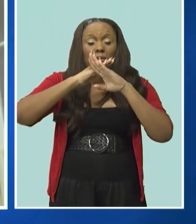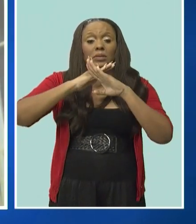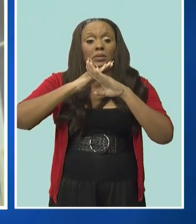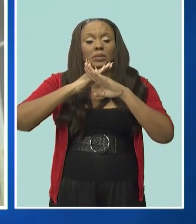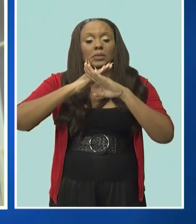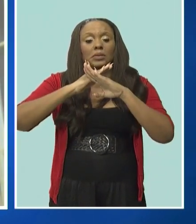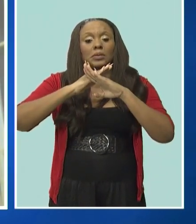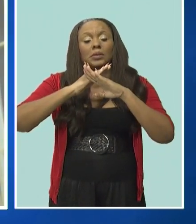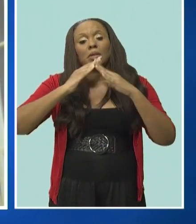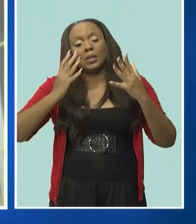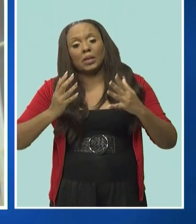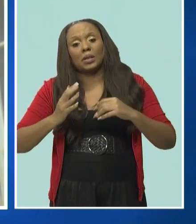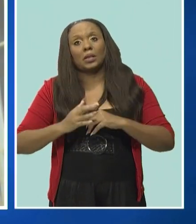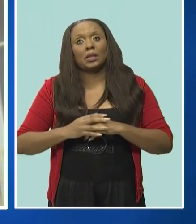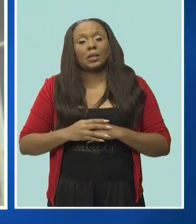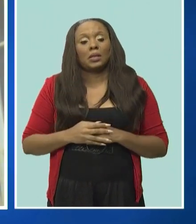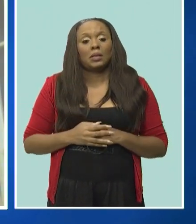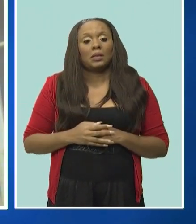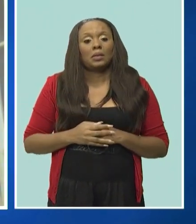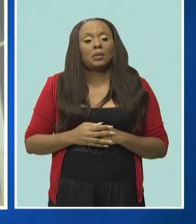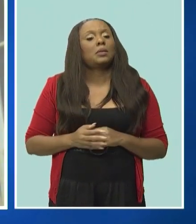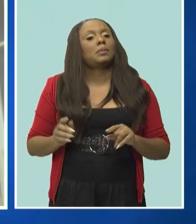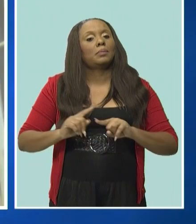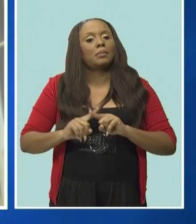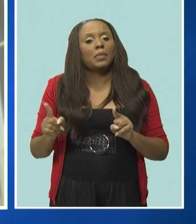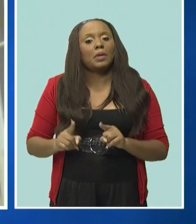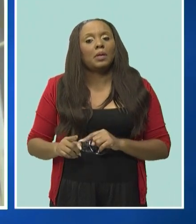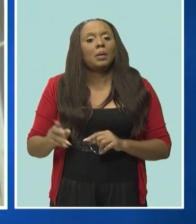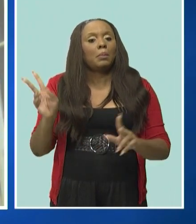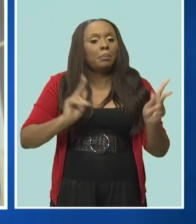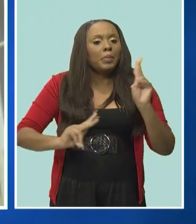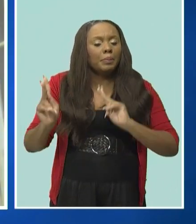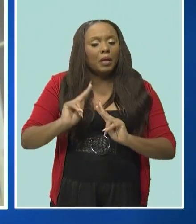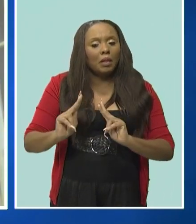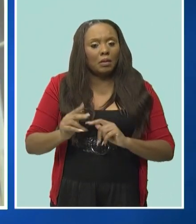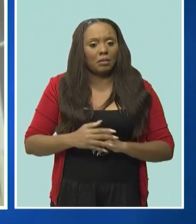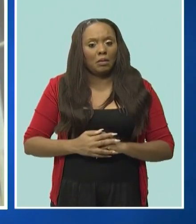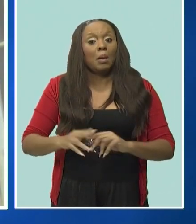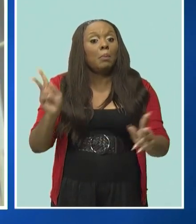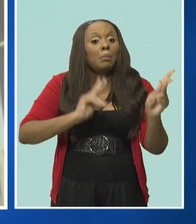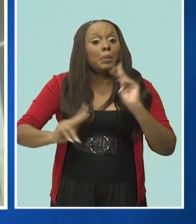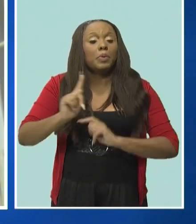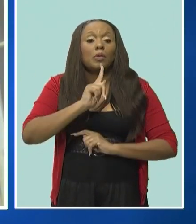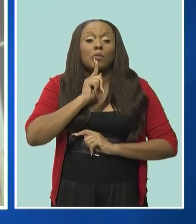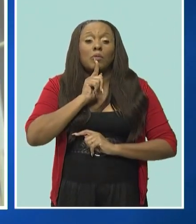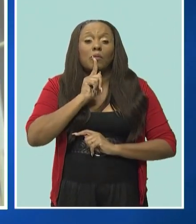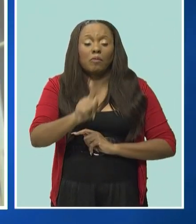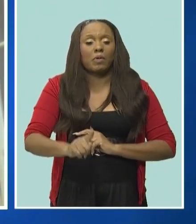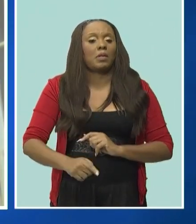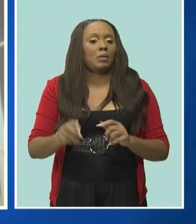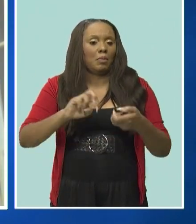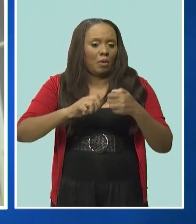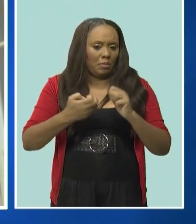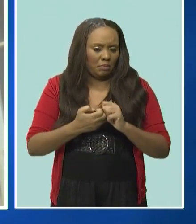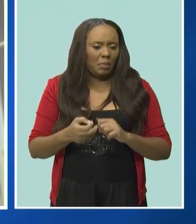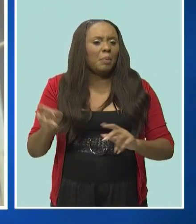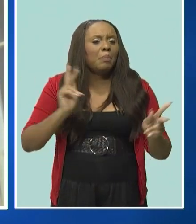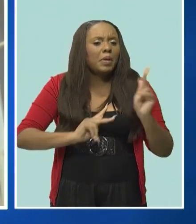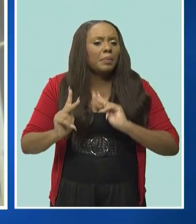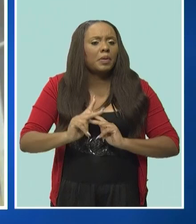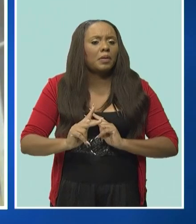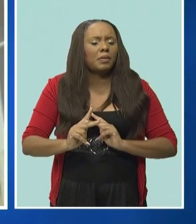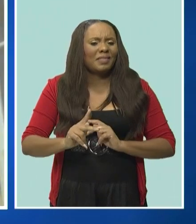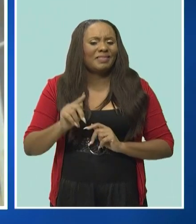you can't really easily upgrade is people. People have been the single biggest threat to cybersecurity,